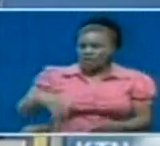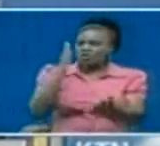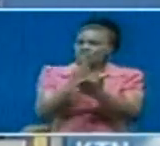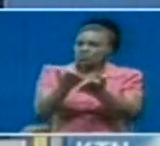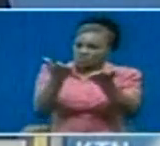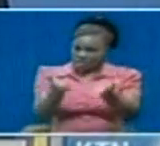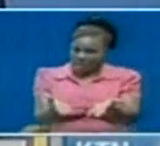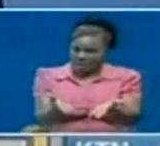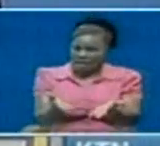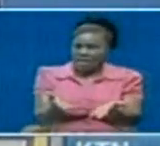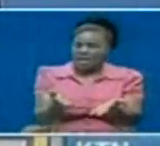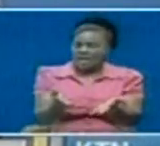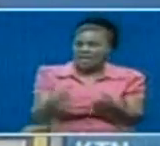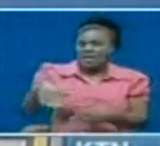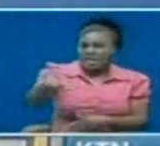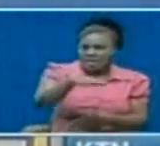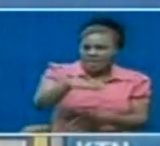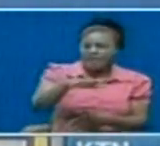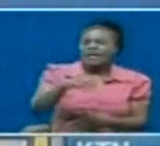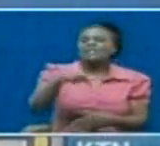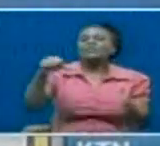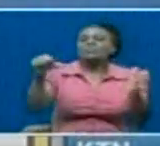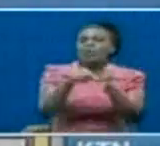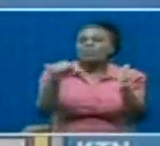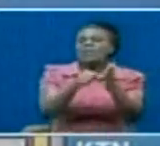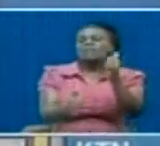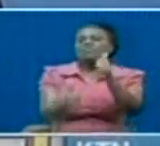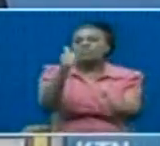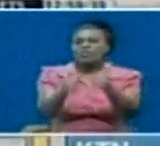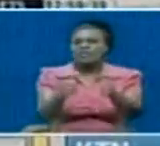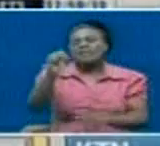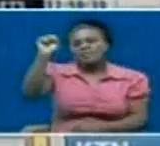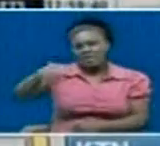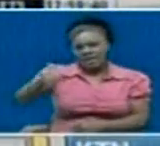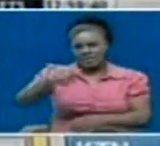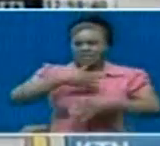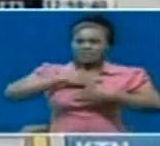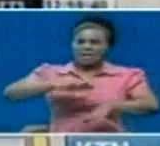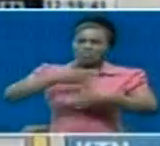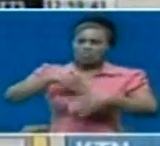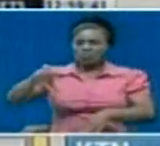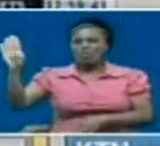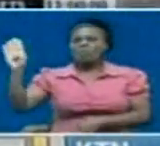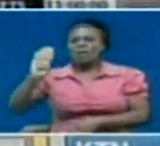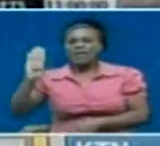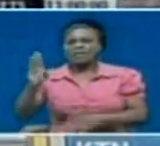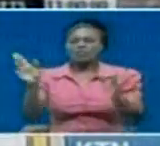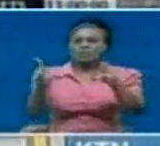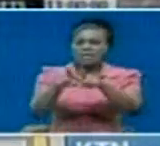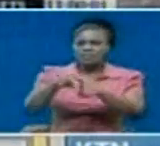are at that point, what areas are raising the red flag? Yes, Samburu is one, Baringo is the other one, and then